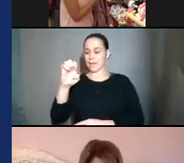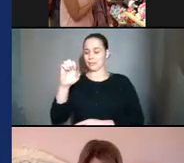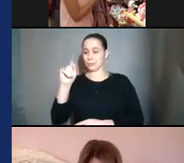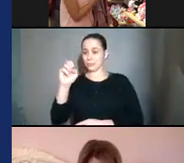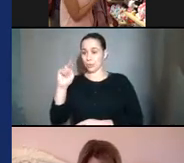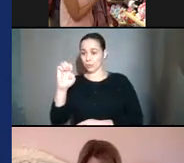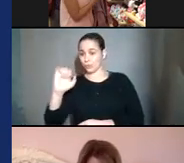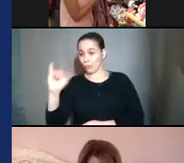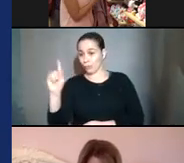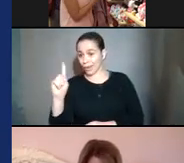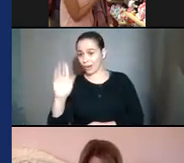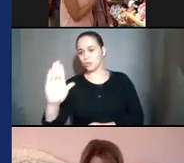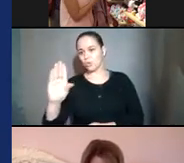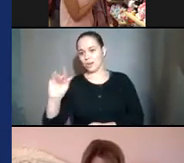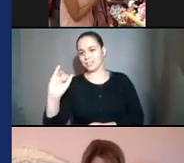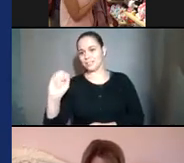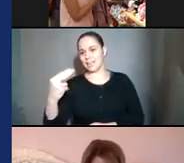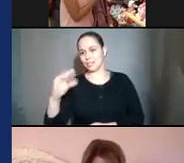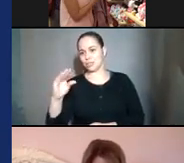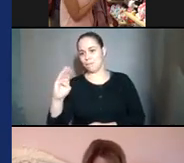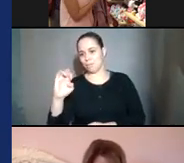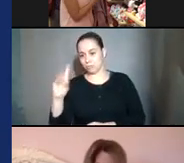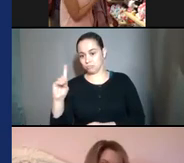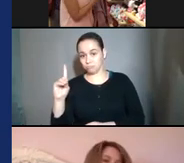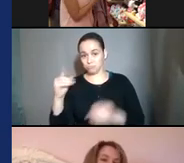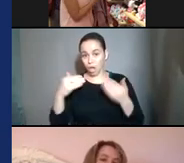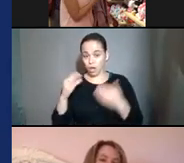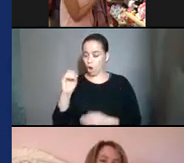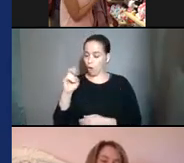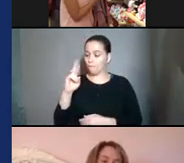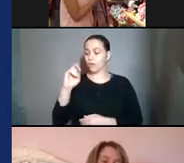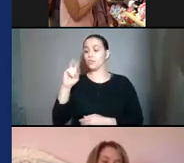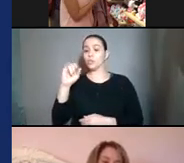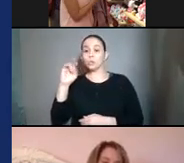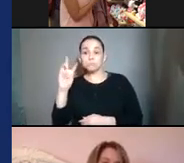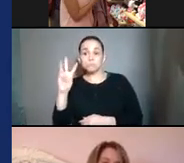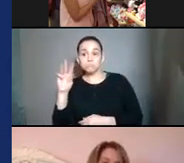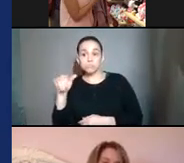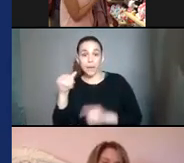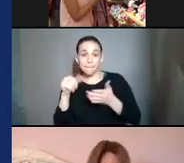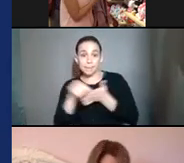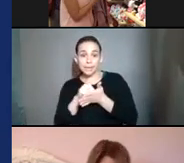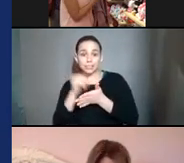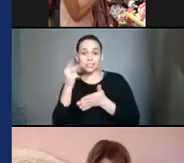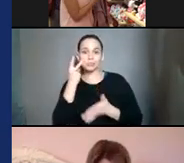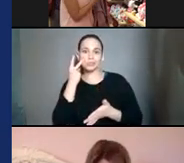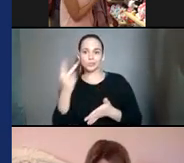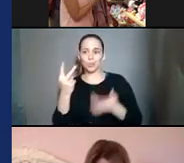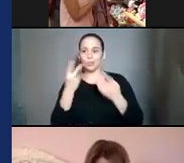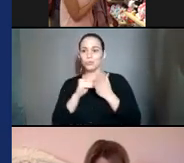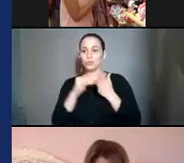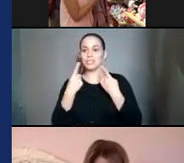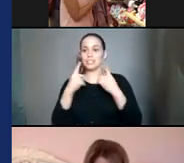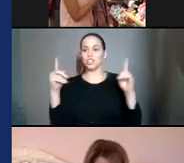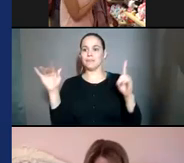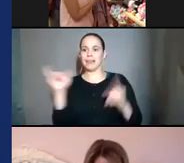overview page, you will see the student achievements, and it will look like this.